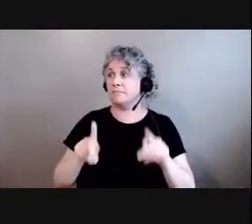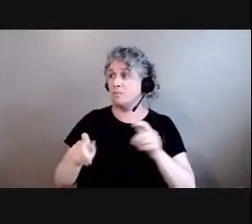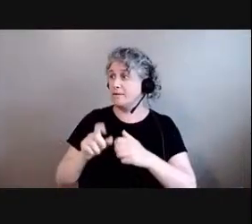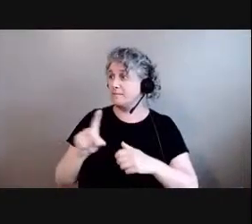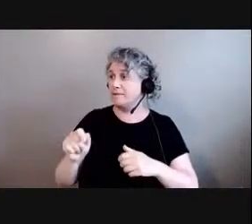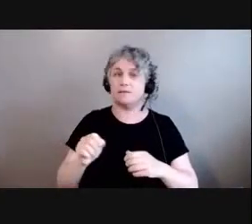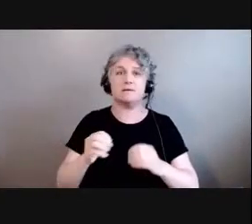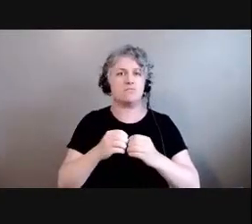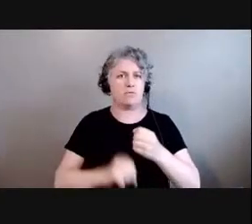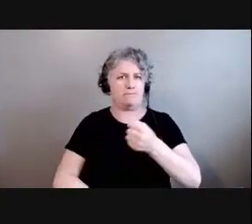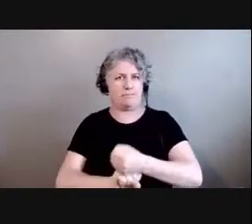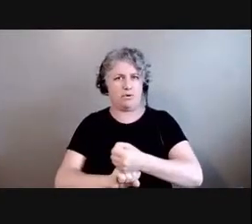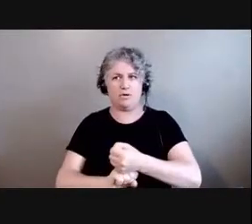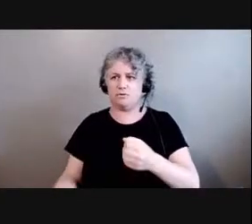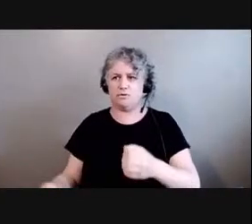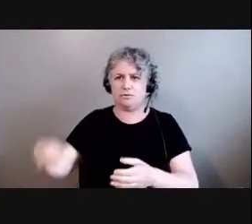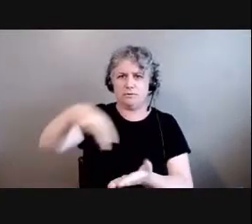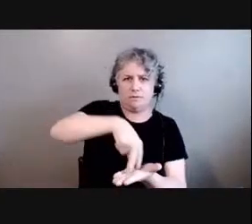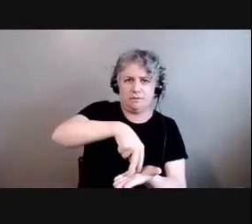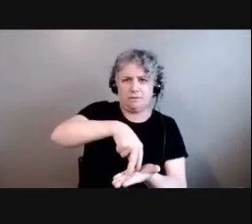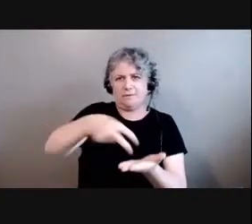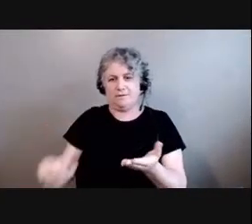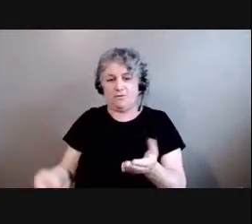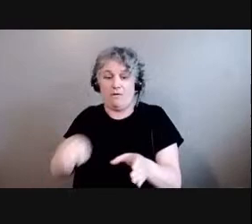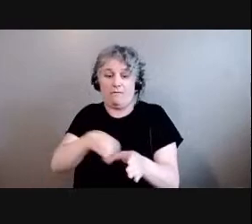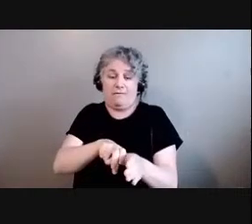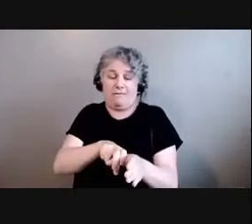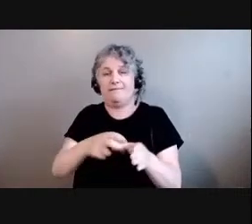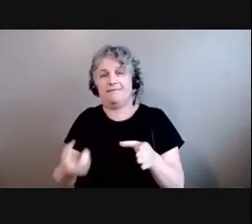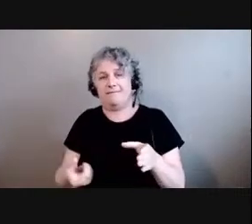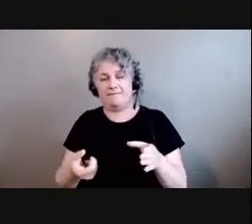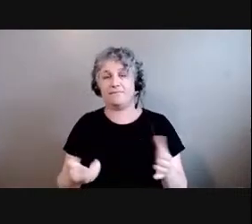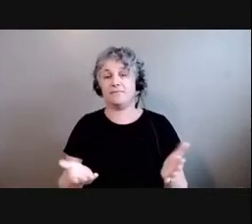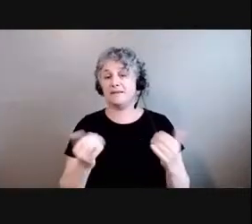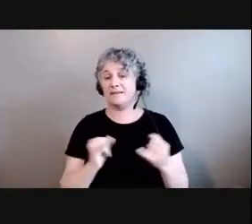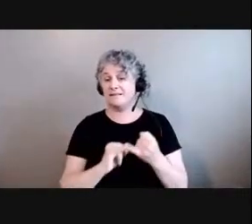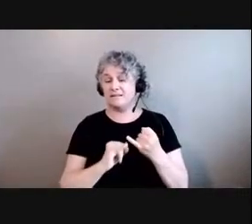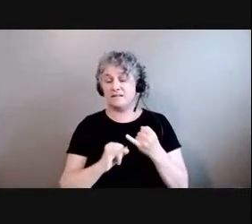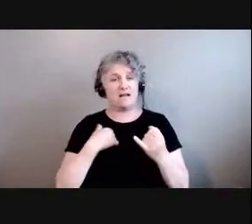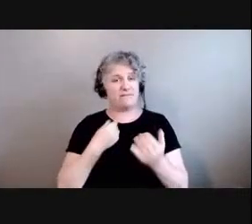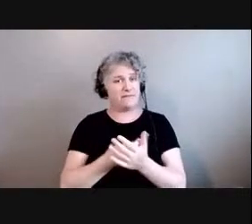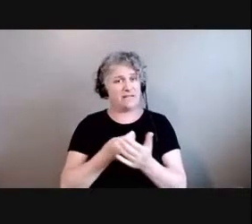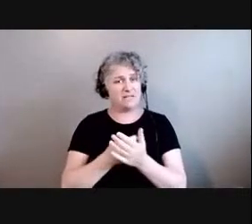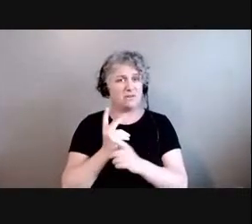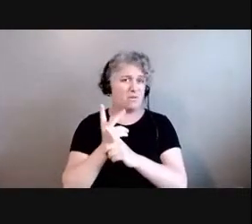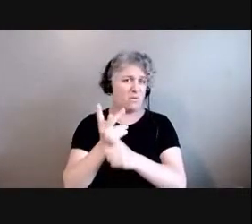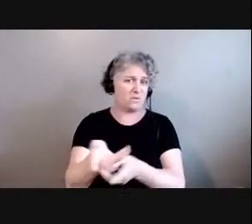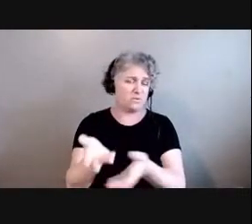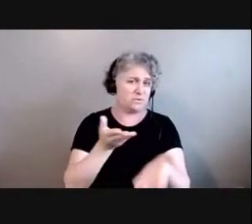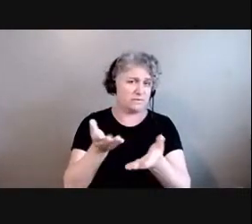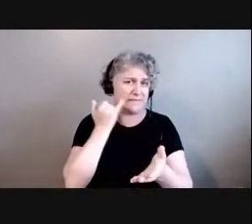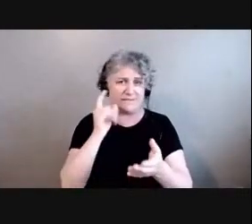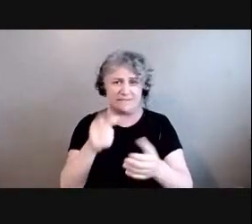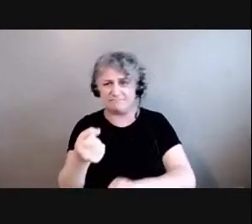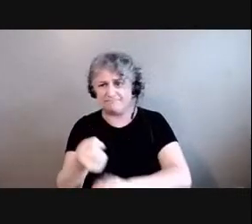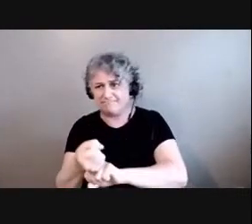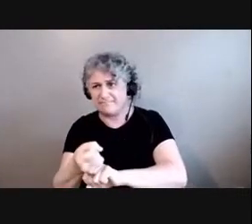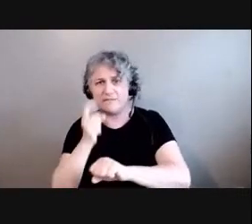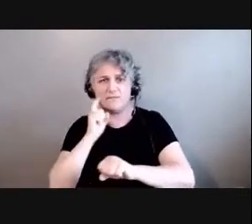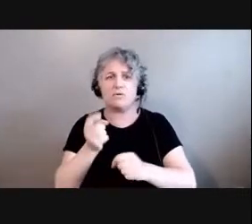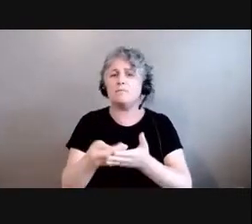support. And finally, we offer financial loan services should you need assistance purchasing your own recreation